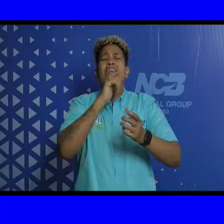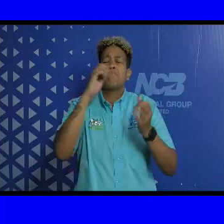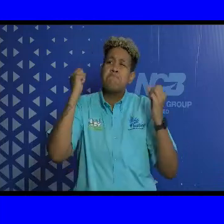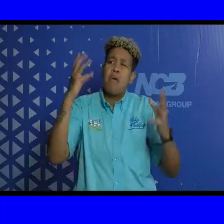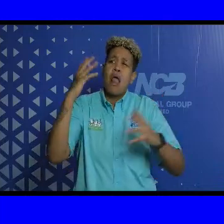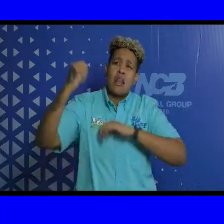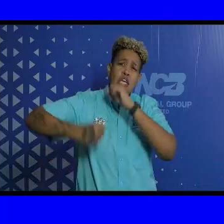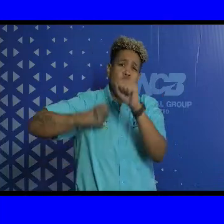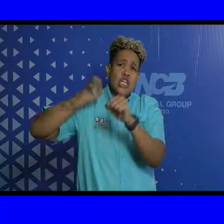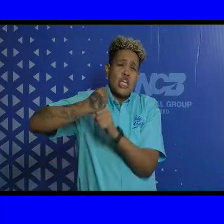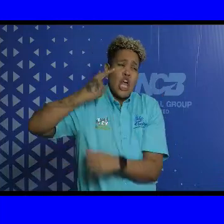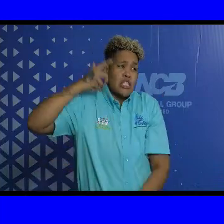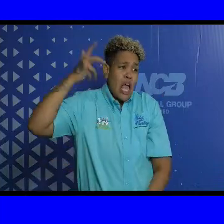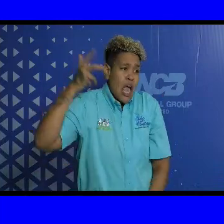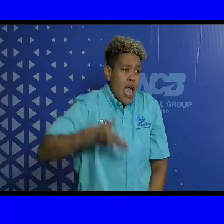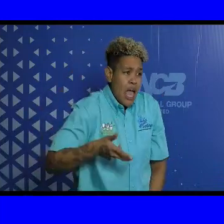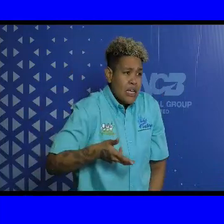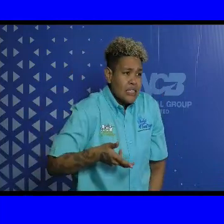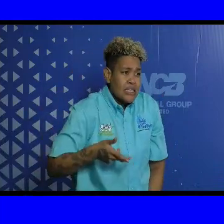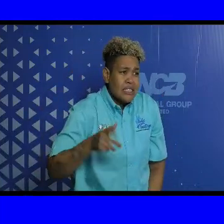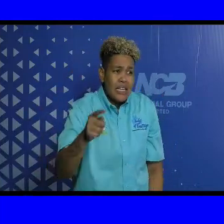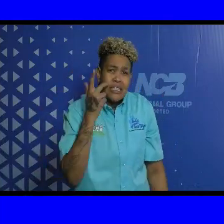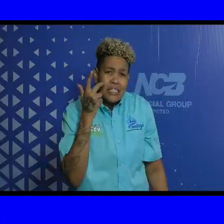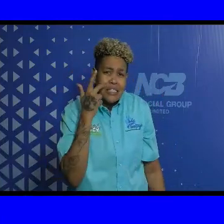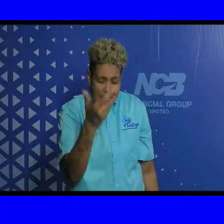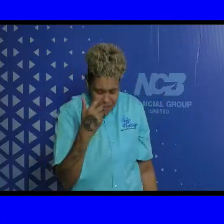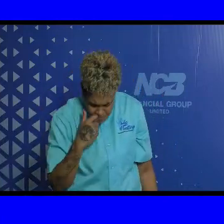of existence. You see,